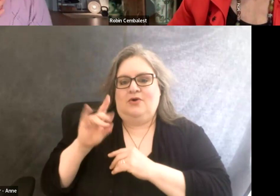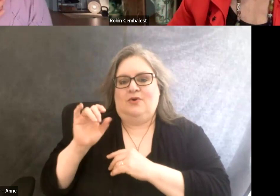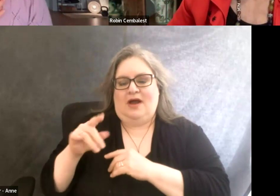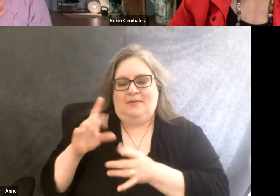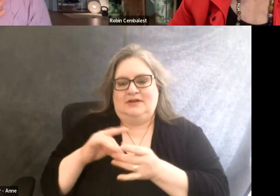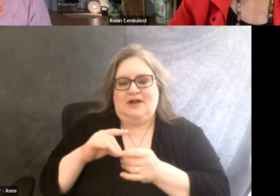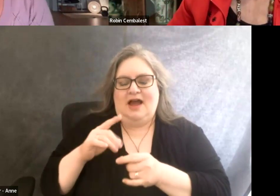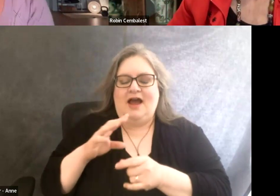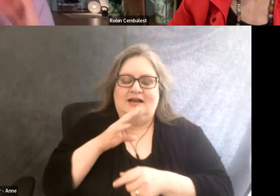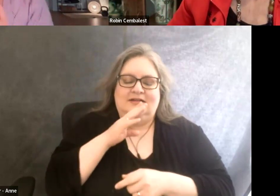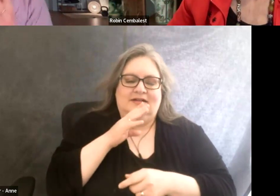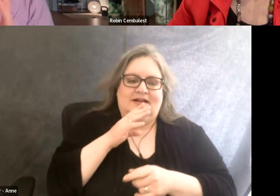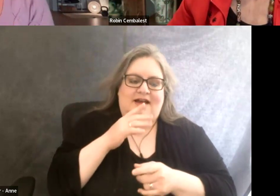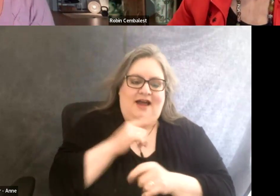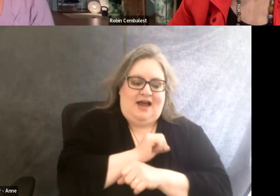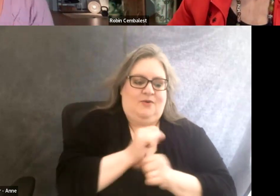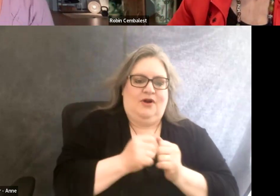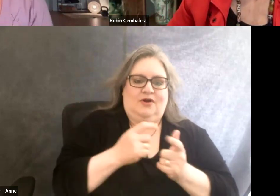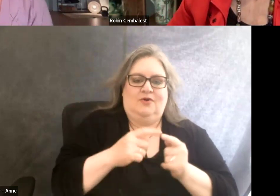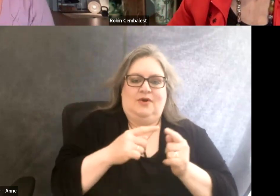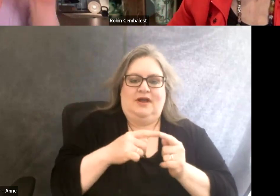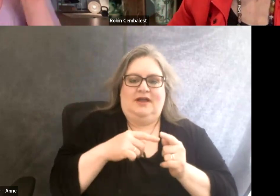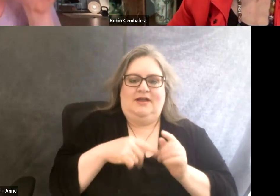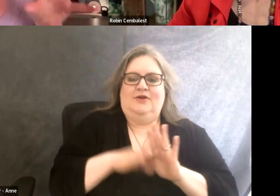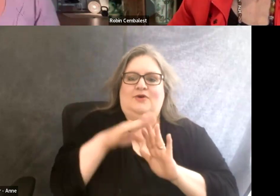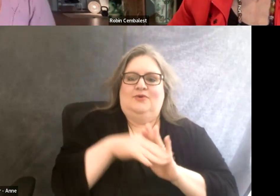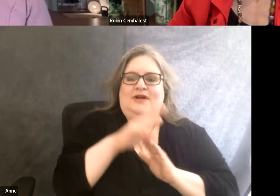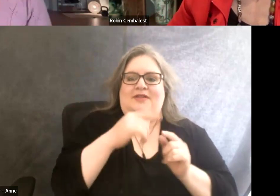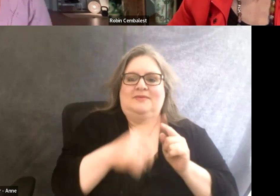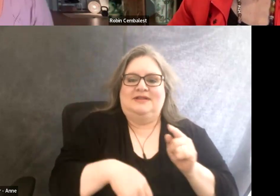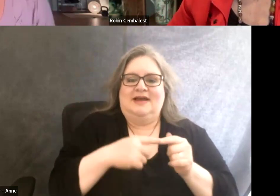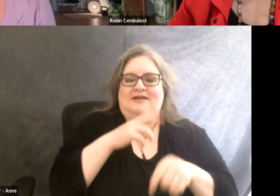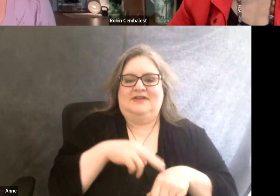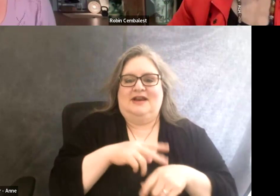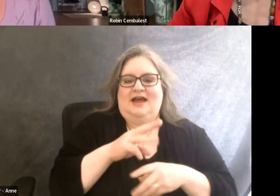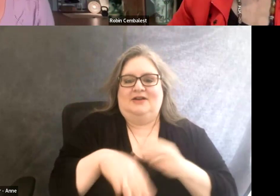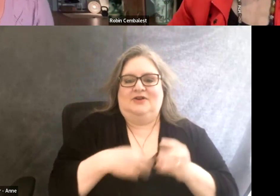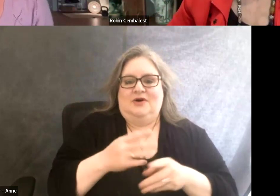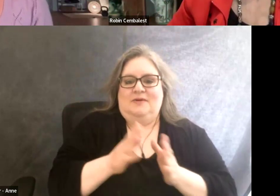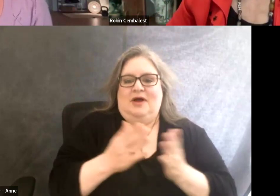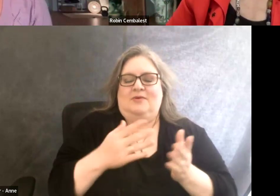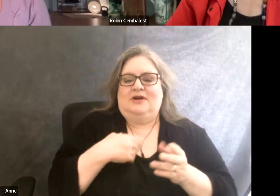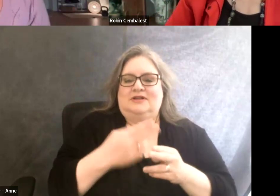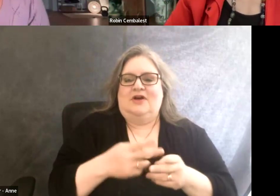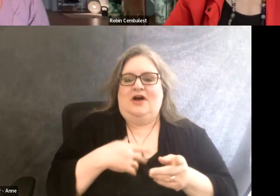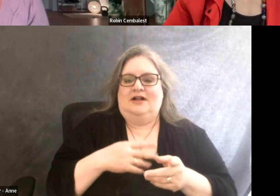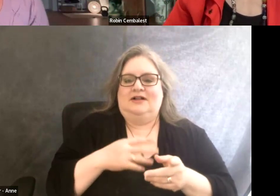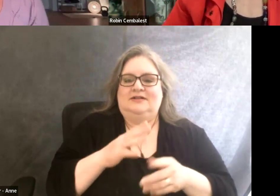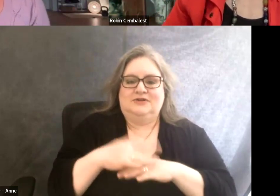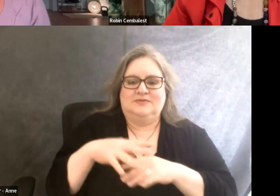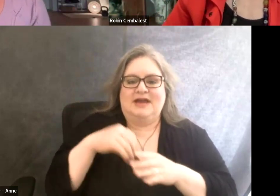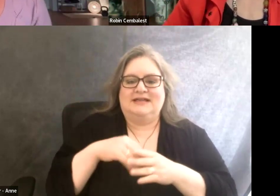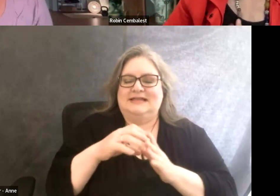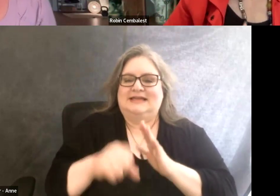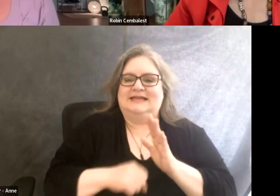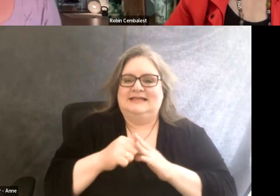I work a lot with the rhythms and cycles of the natural world. Again, my book is called Your Spacious and Seasonal Year. And one of the